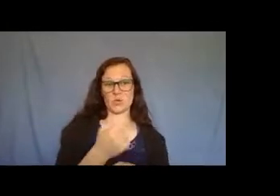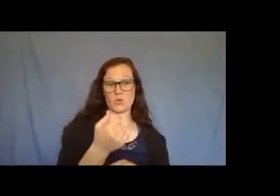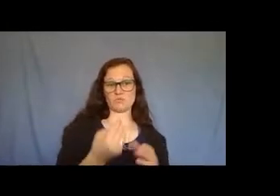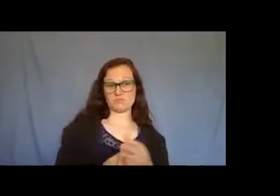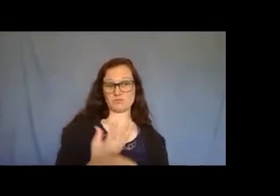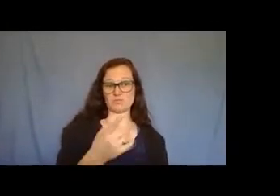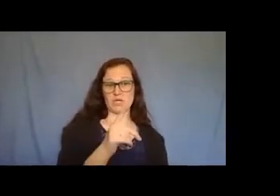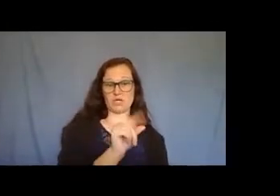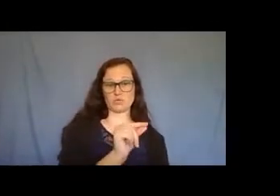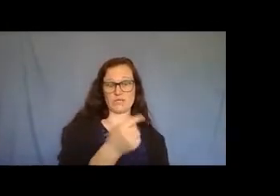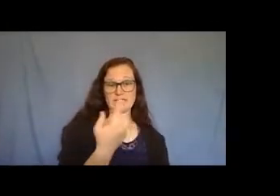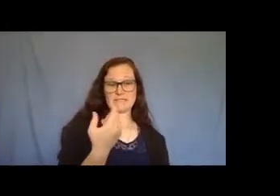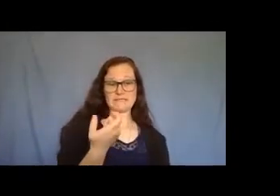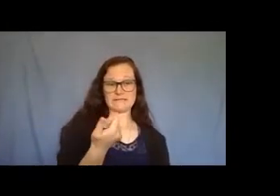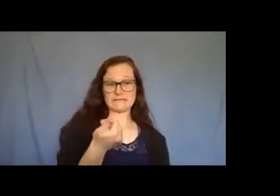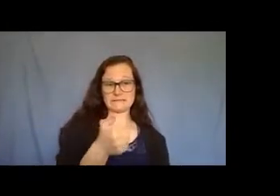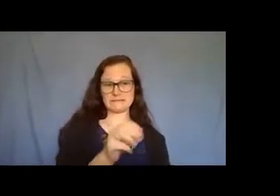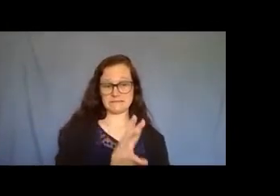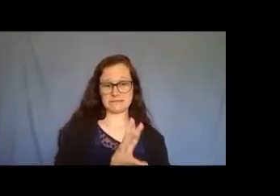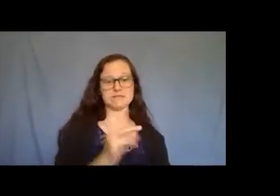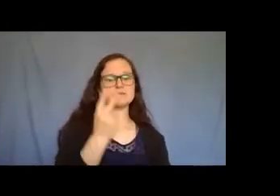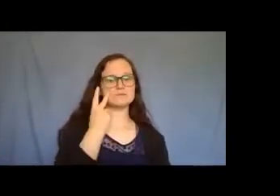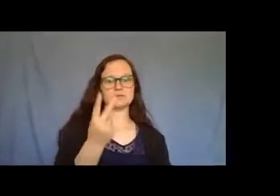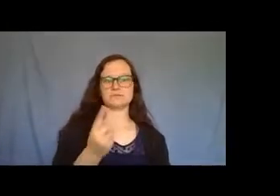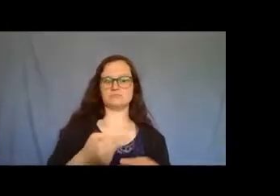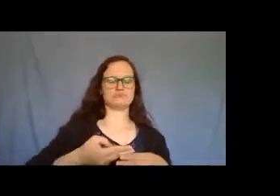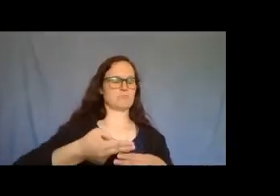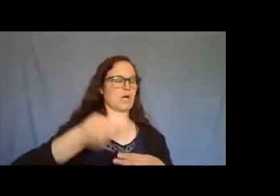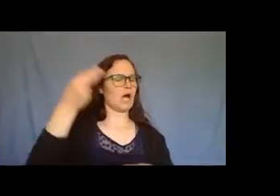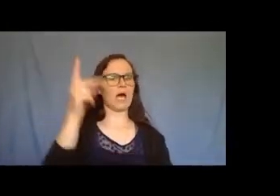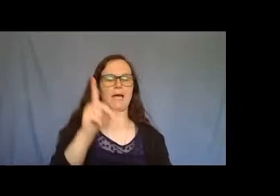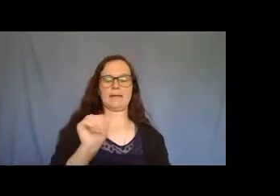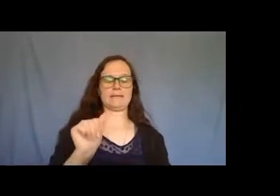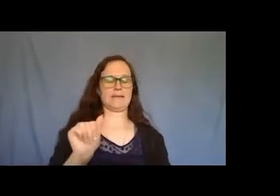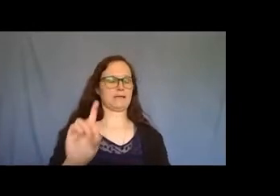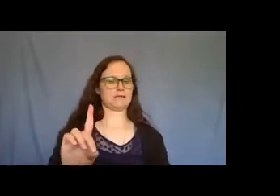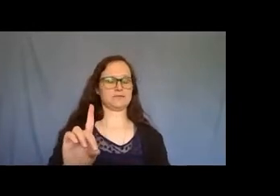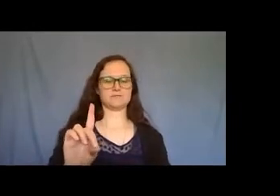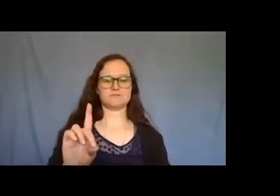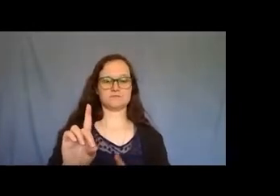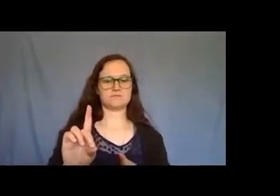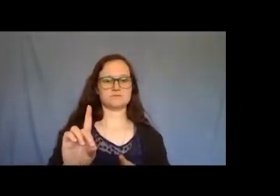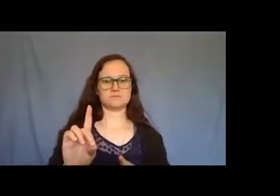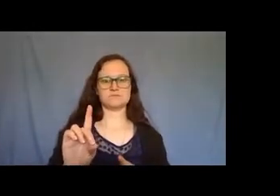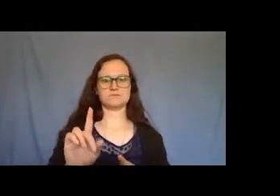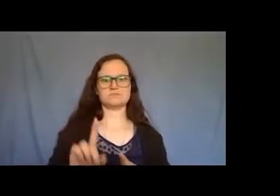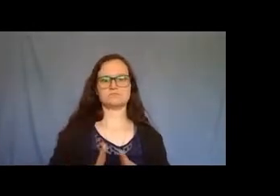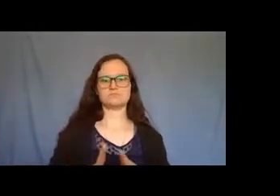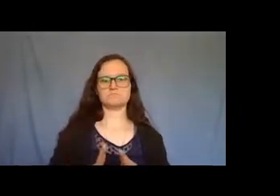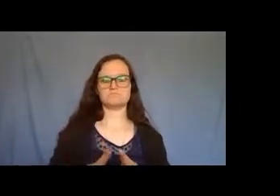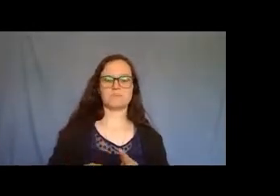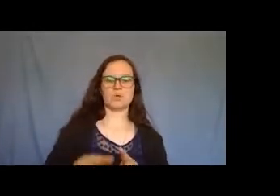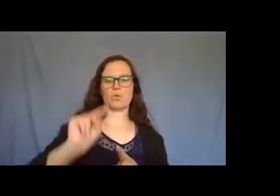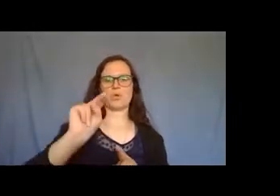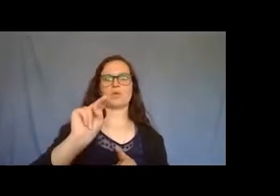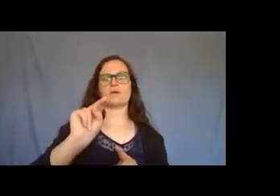can see the highest concentrations are just upstream and downstream of Durango.